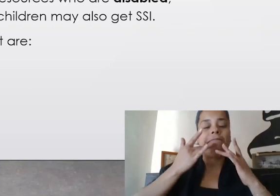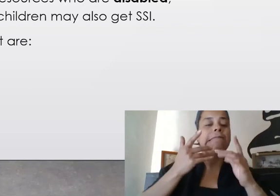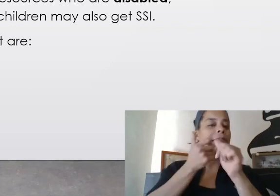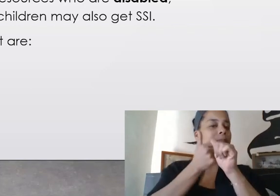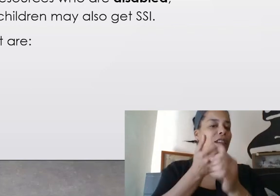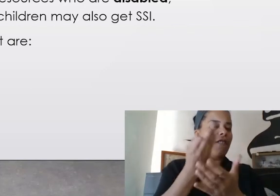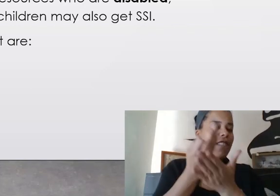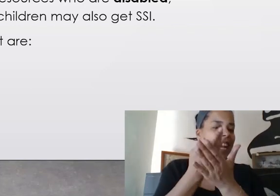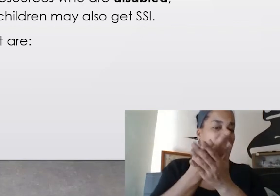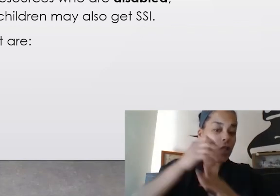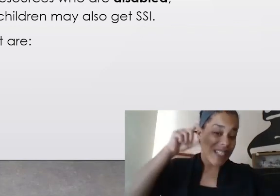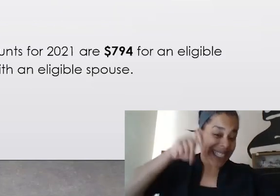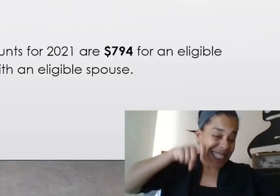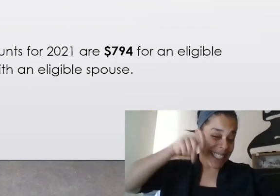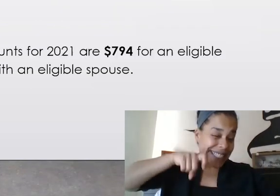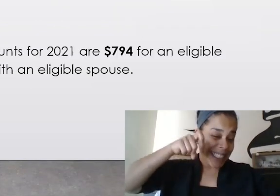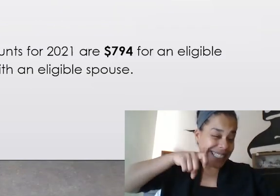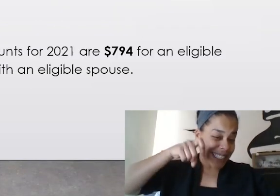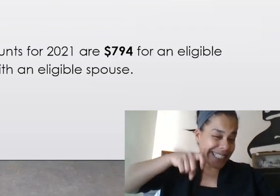Financial need.